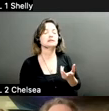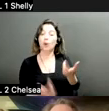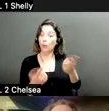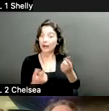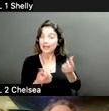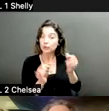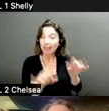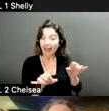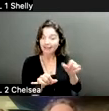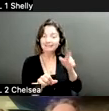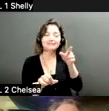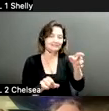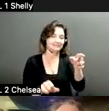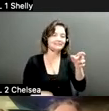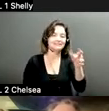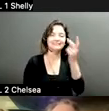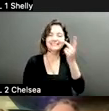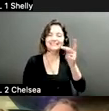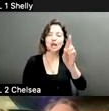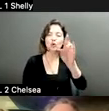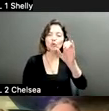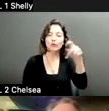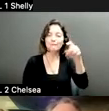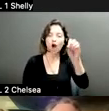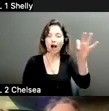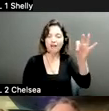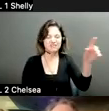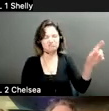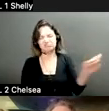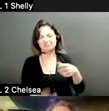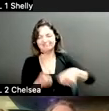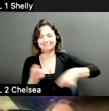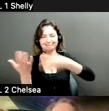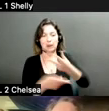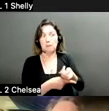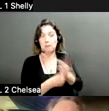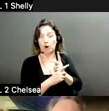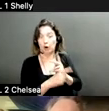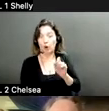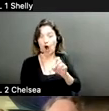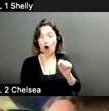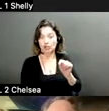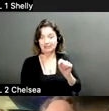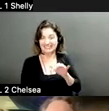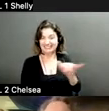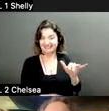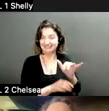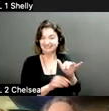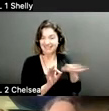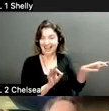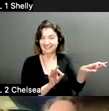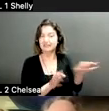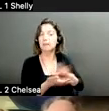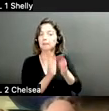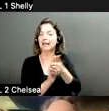rip off the alt text as poetry sort of idea and put that towards sound. So that's kind